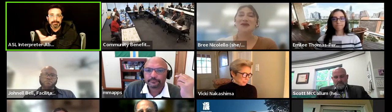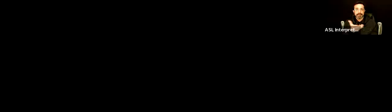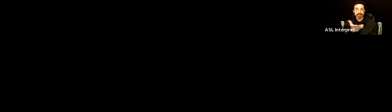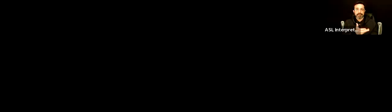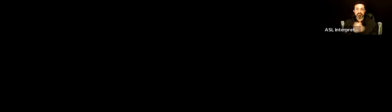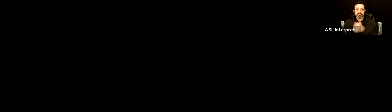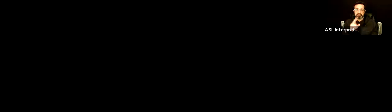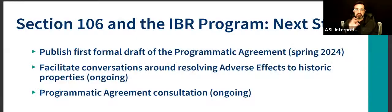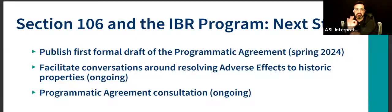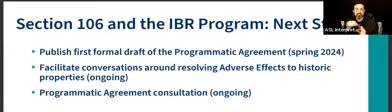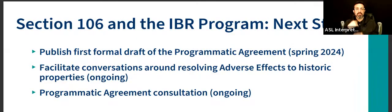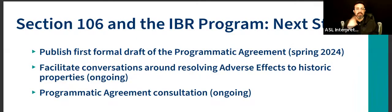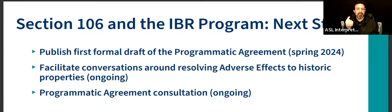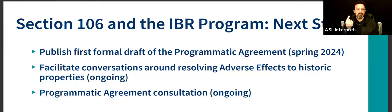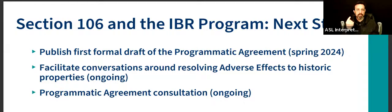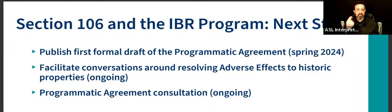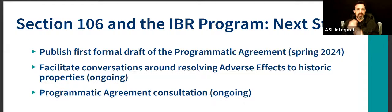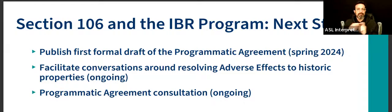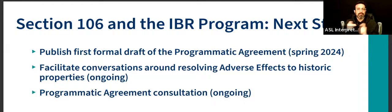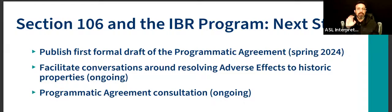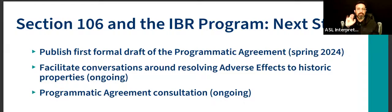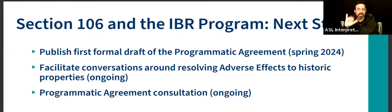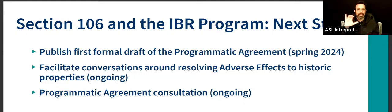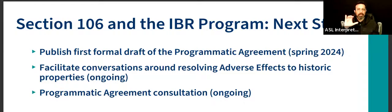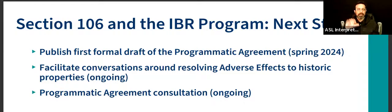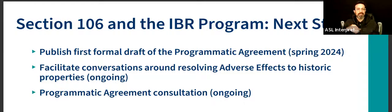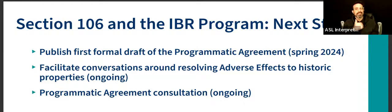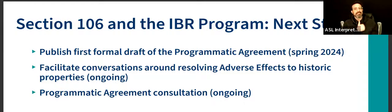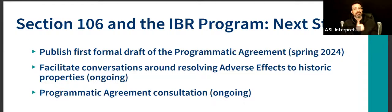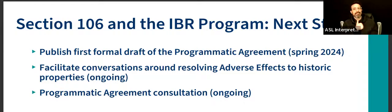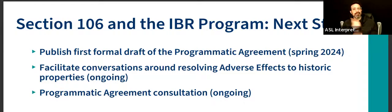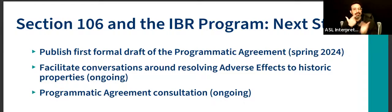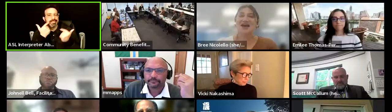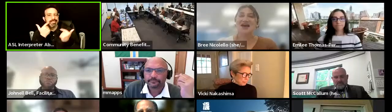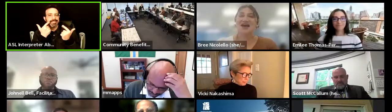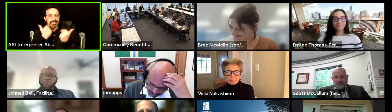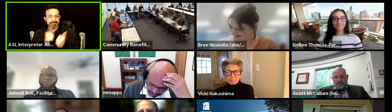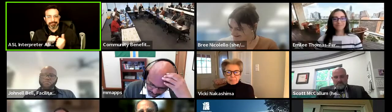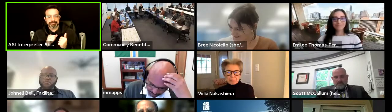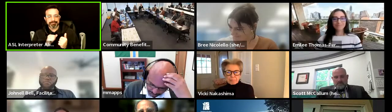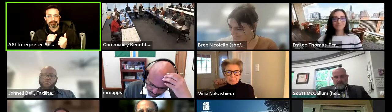Okay, we have one more from Eric. Sorry.